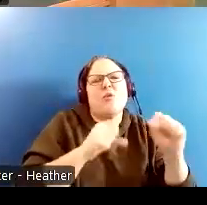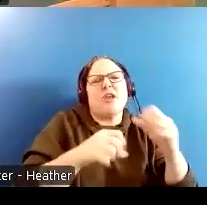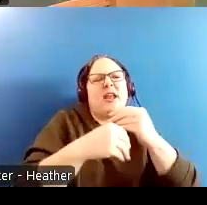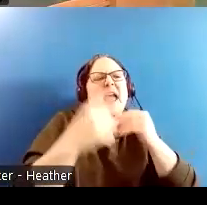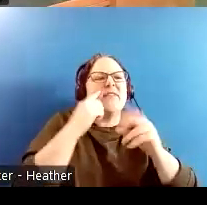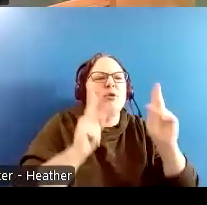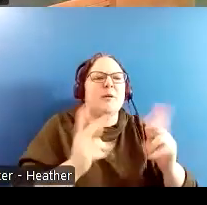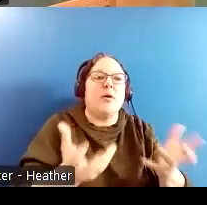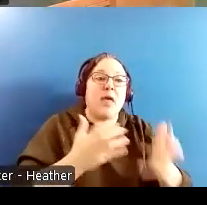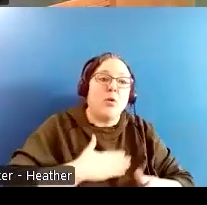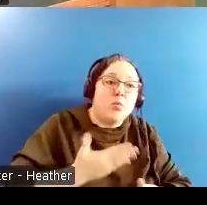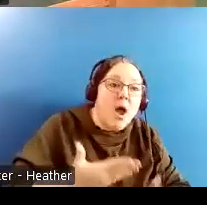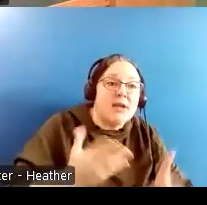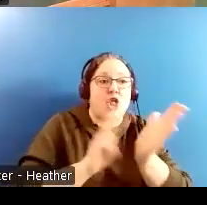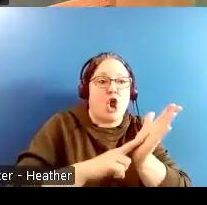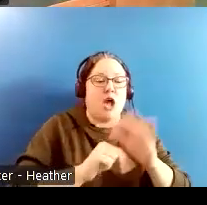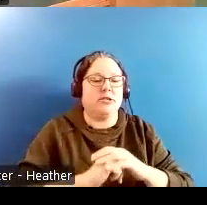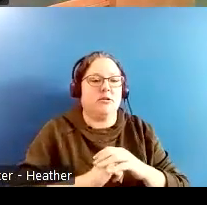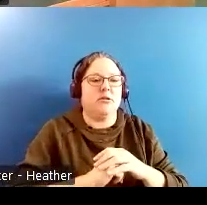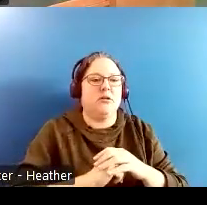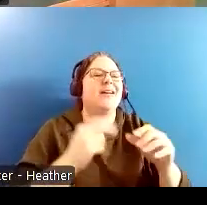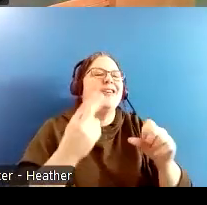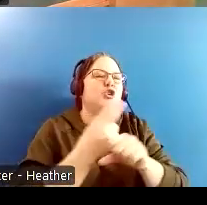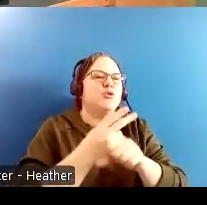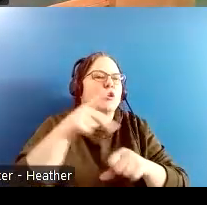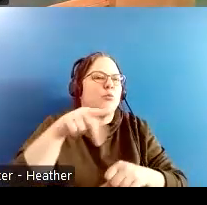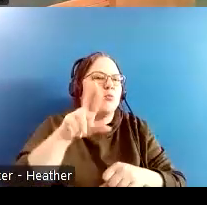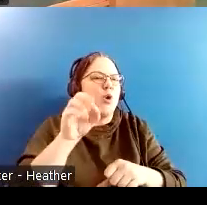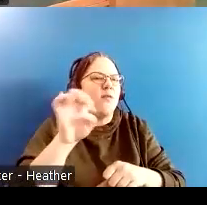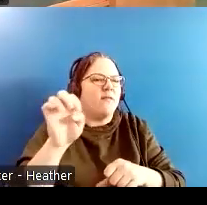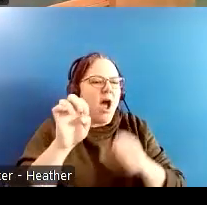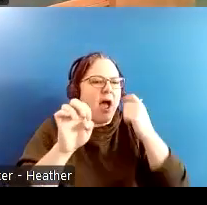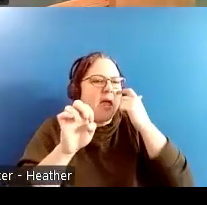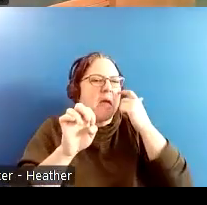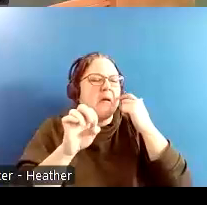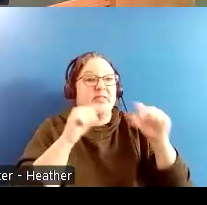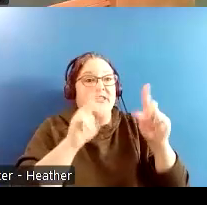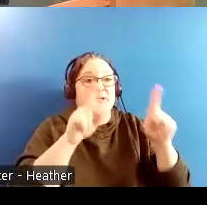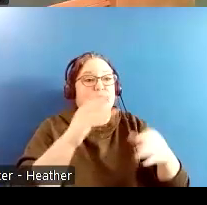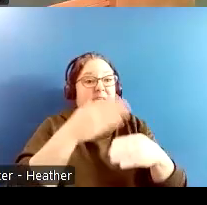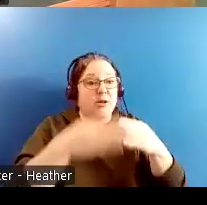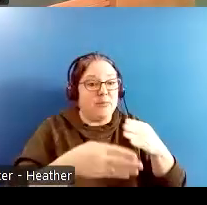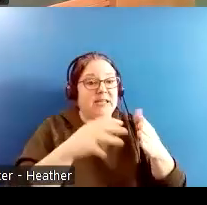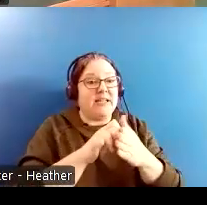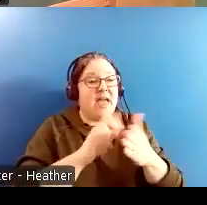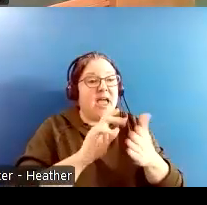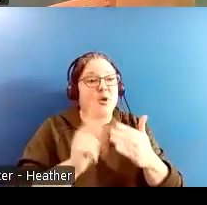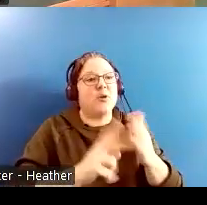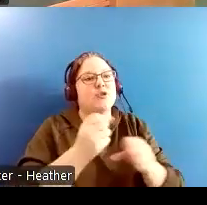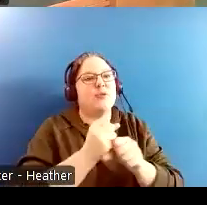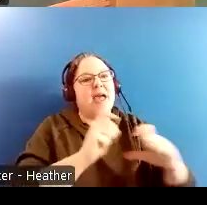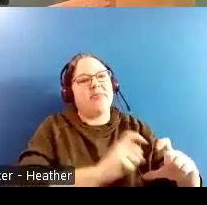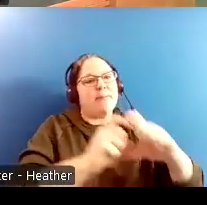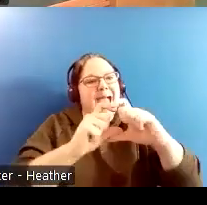in. Here's a user profile. So this person completed the Beating the Blues program, so they earned a badge on their profile.